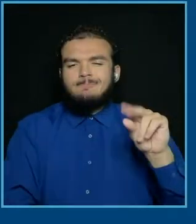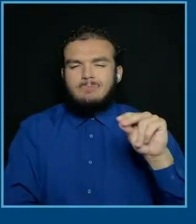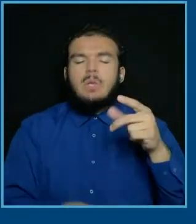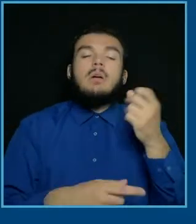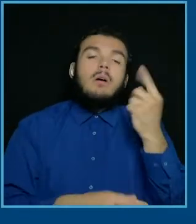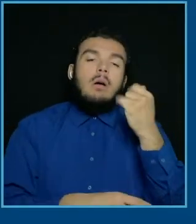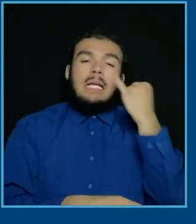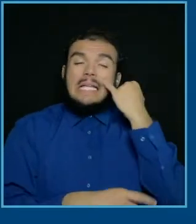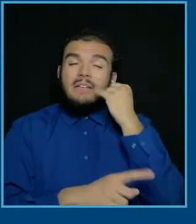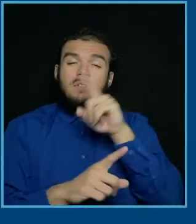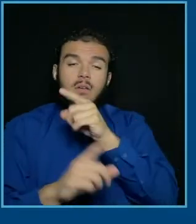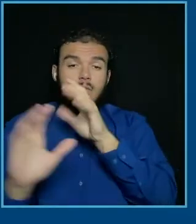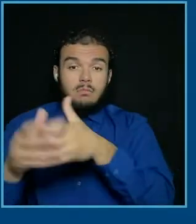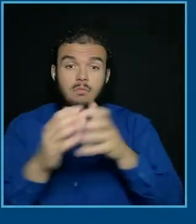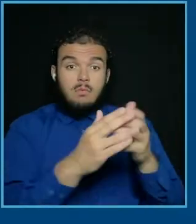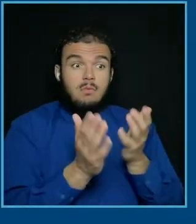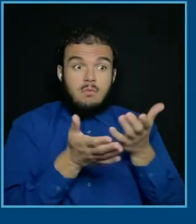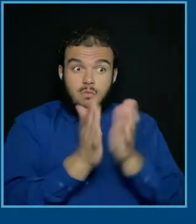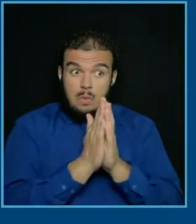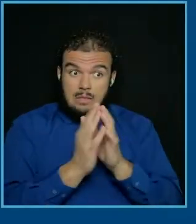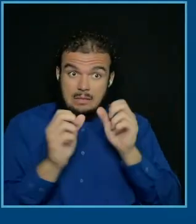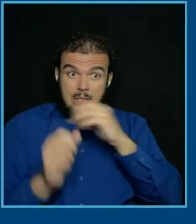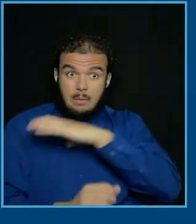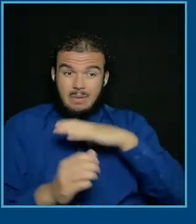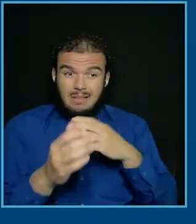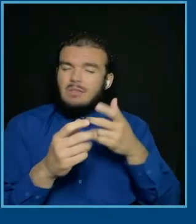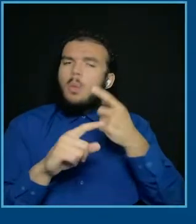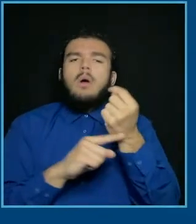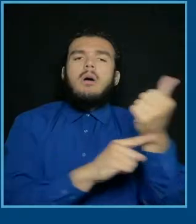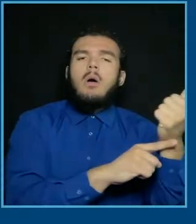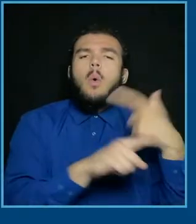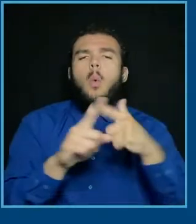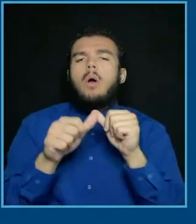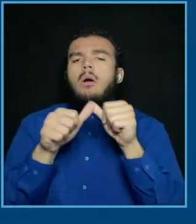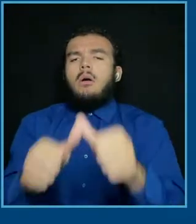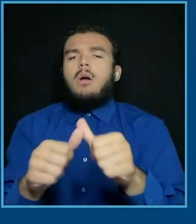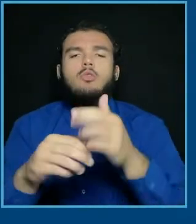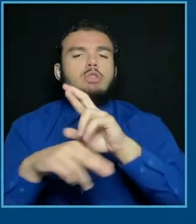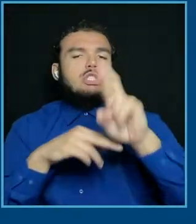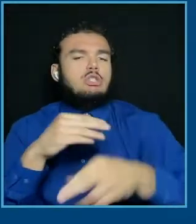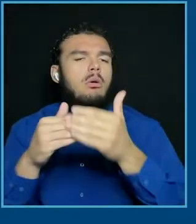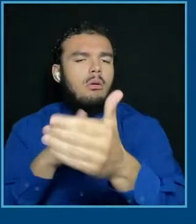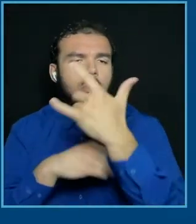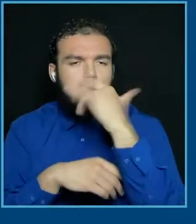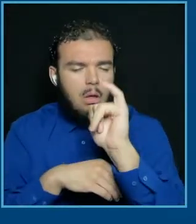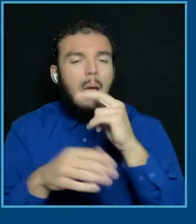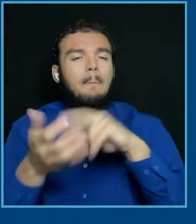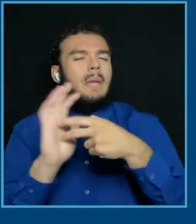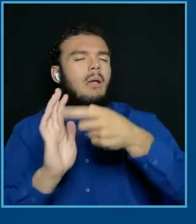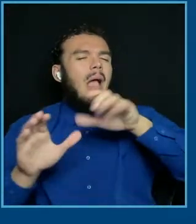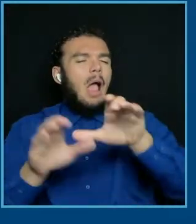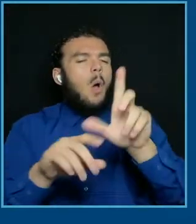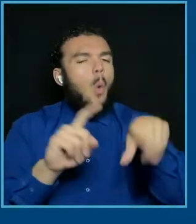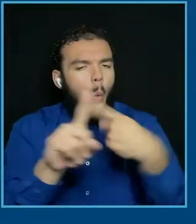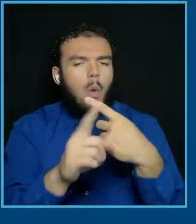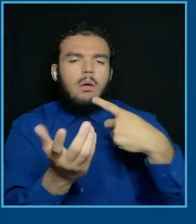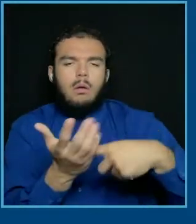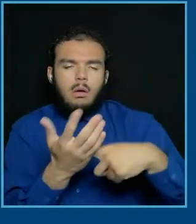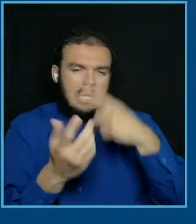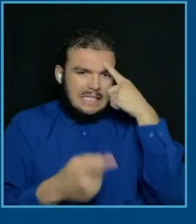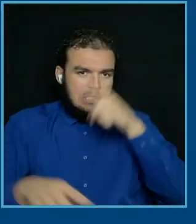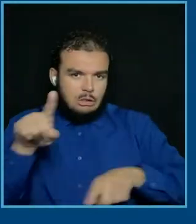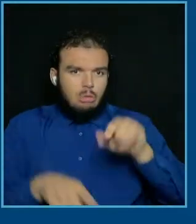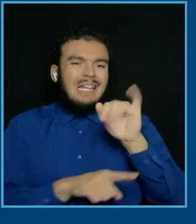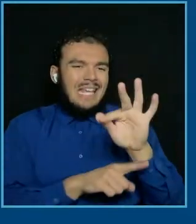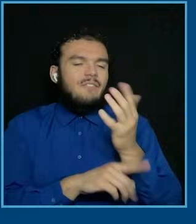party requests committee action that could dispose of the challenge or substantively affect the results of the challenge, such action will only be debated and considered if a motion is made